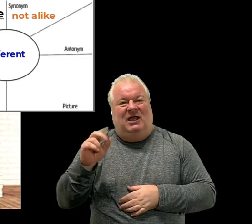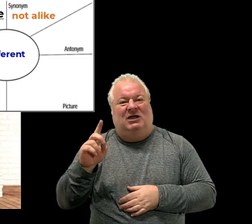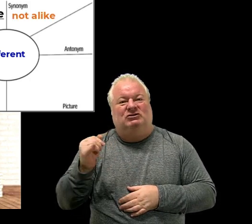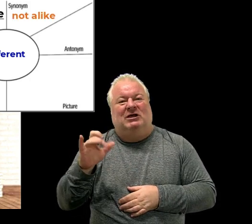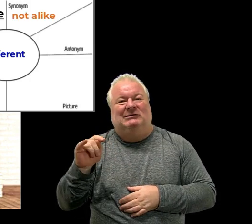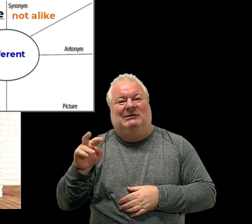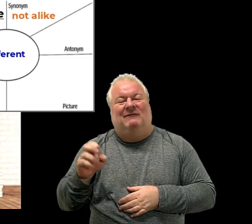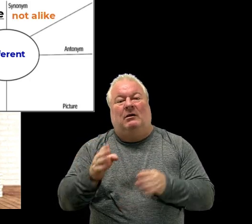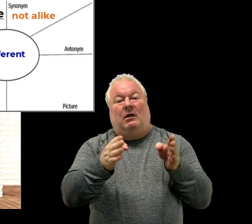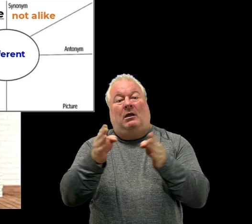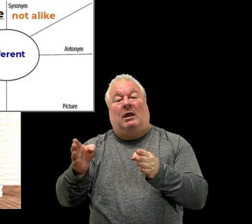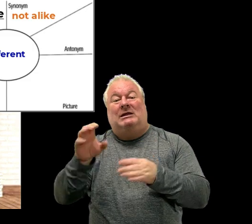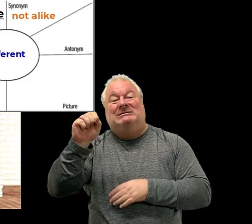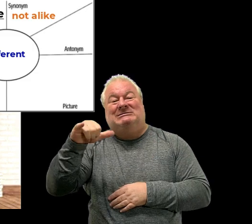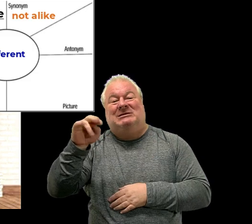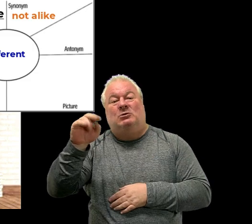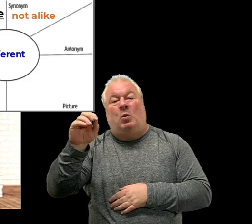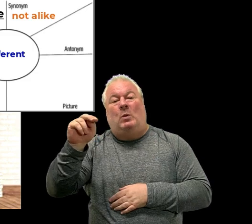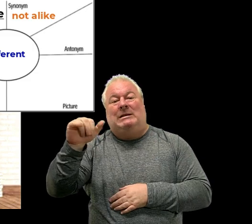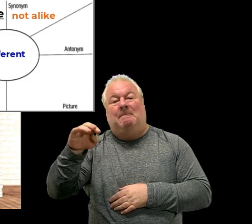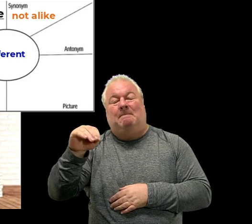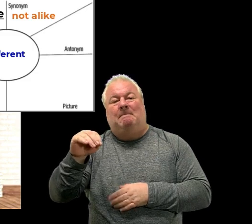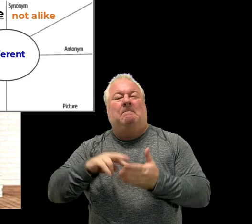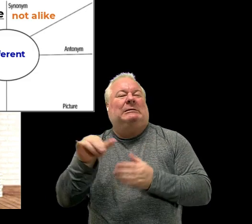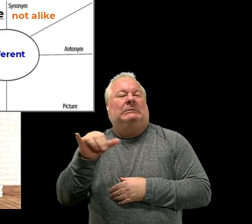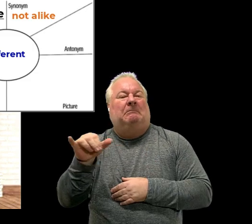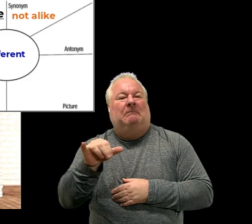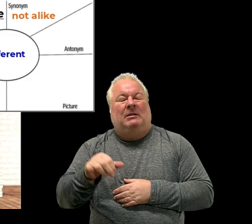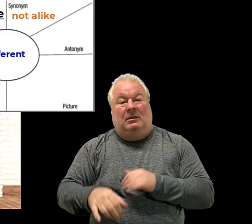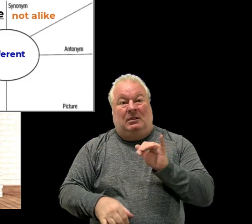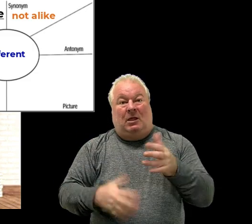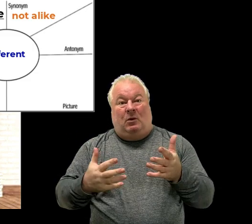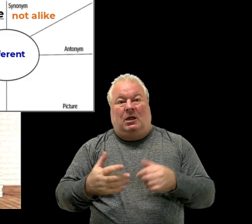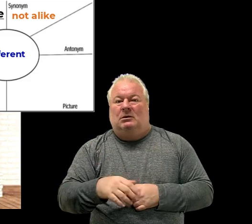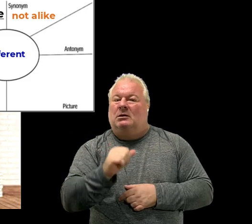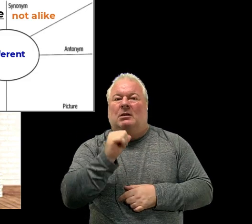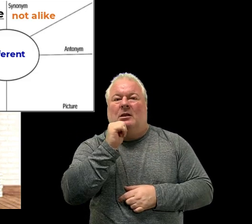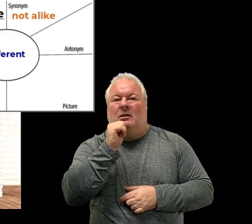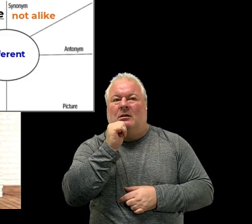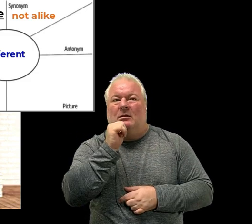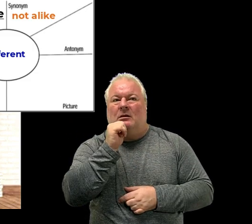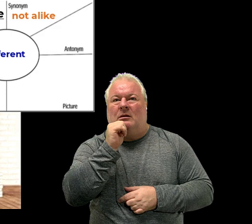Some synonyms or a synonym for different is not alike.